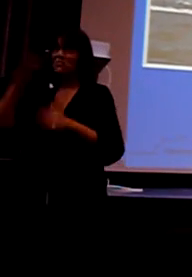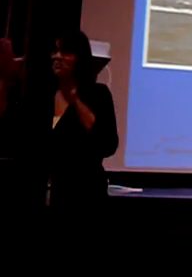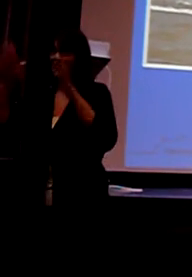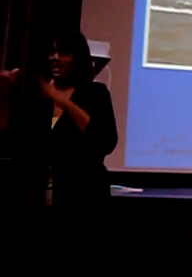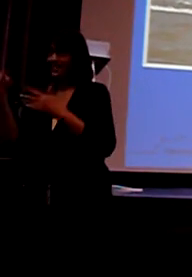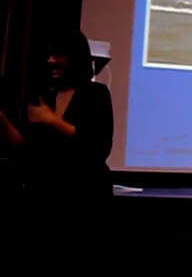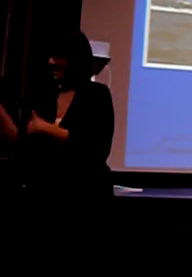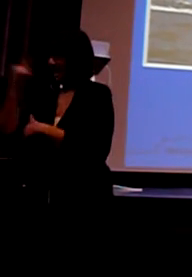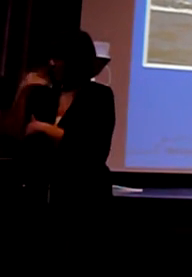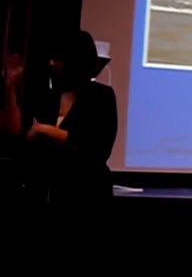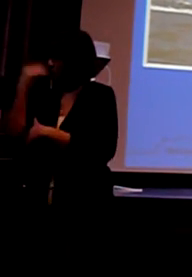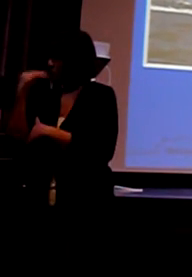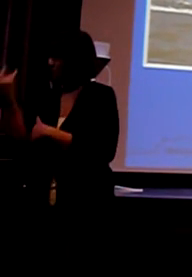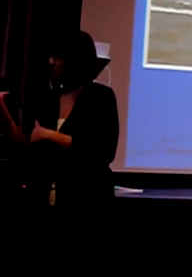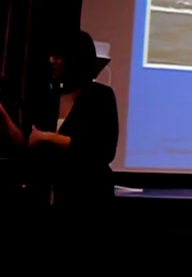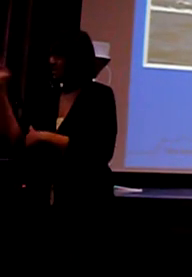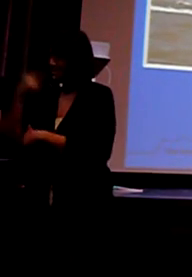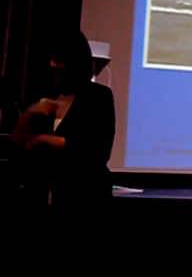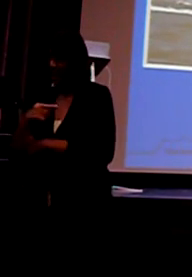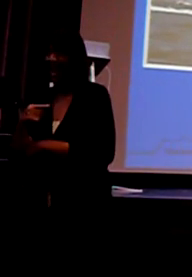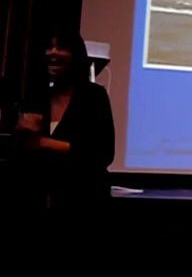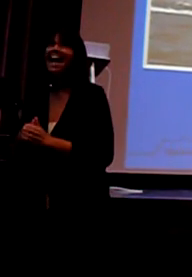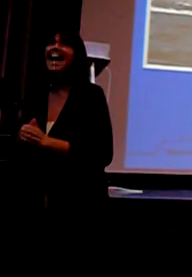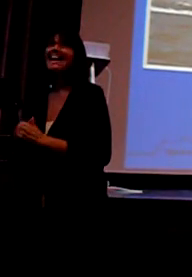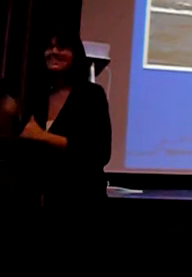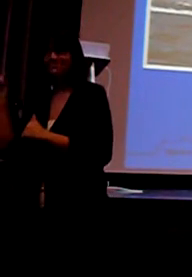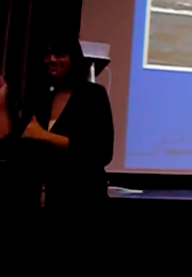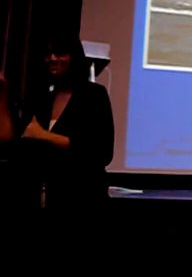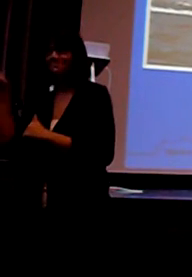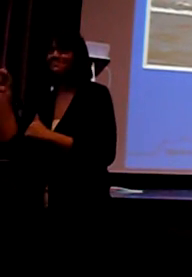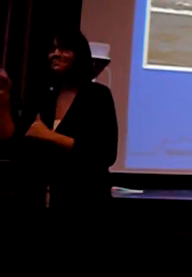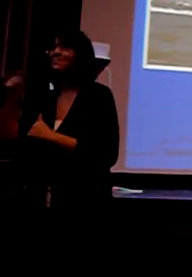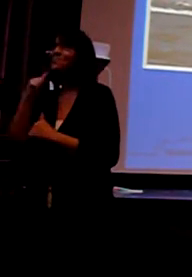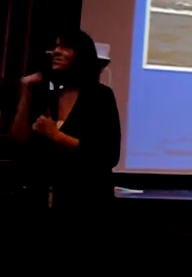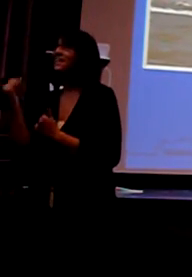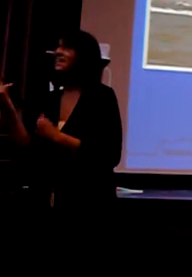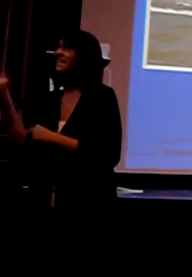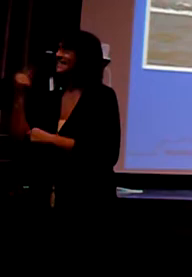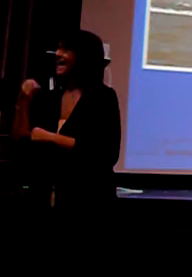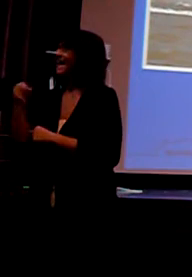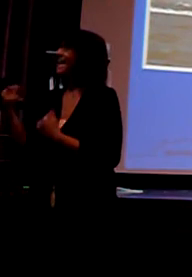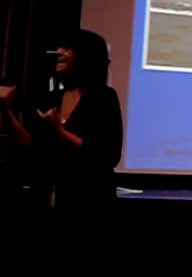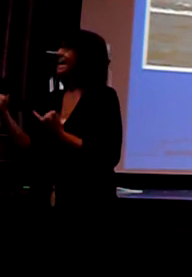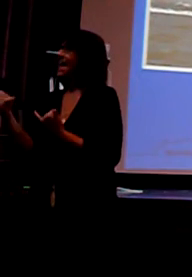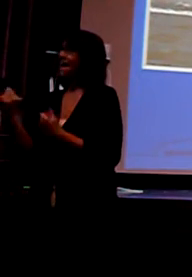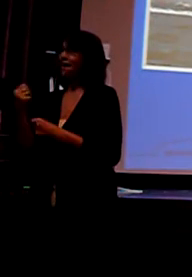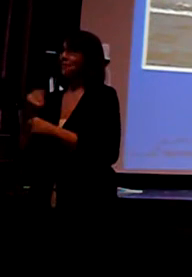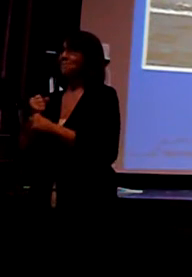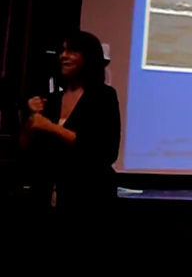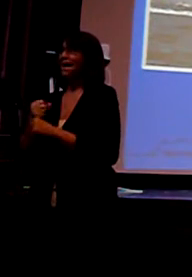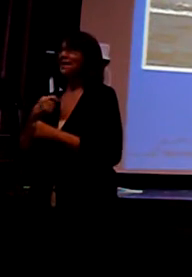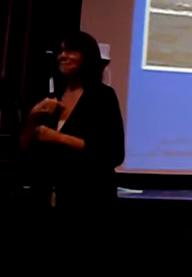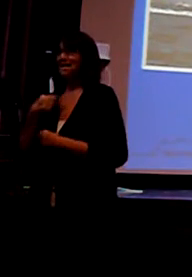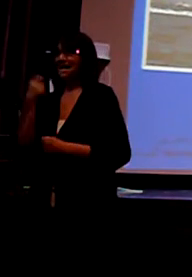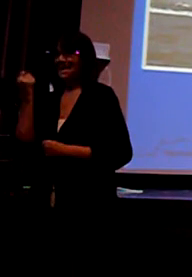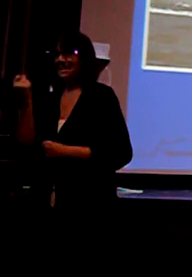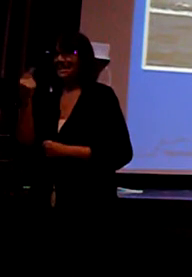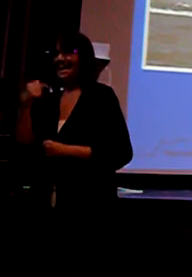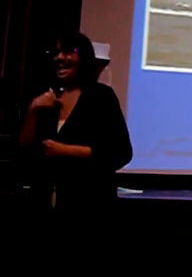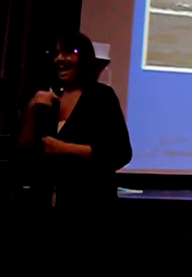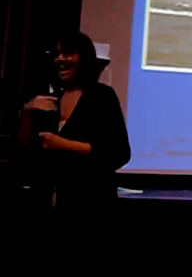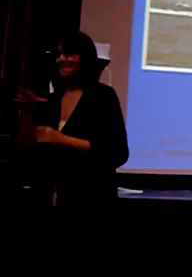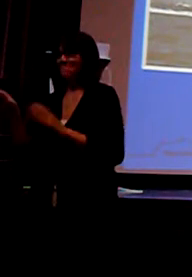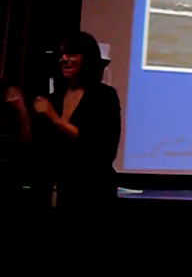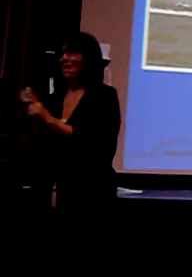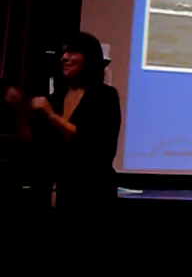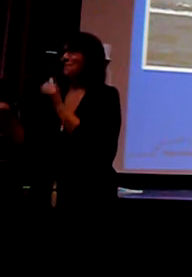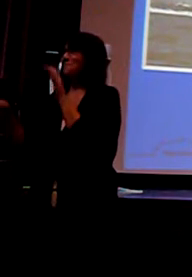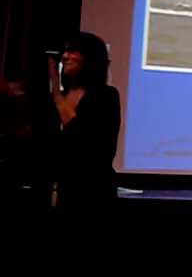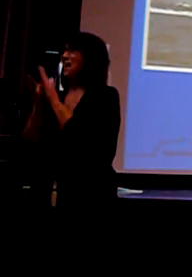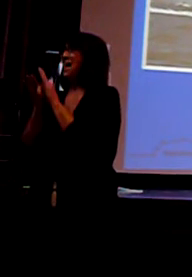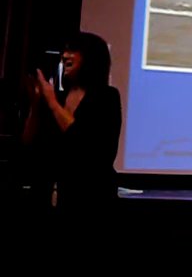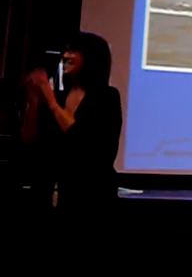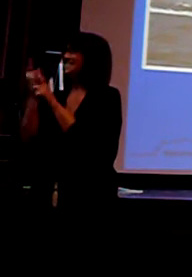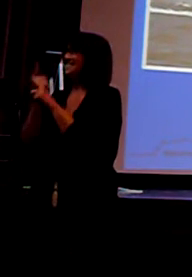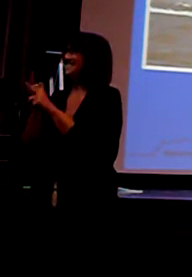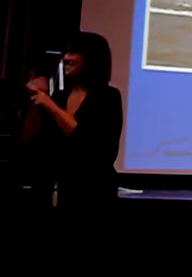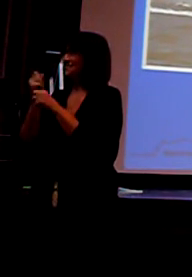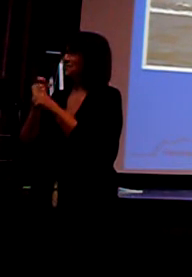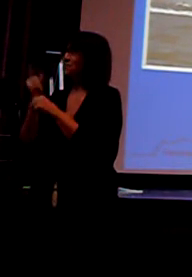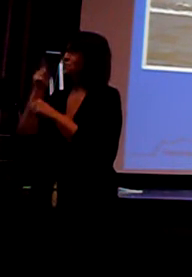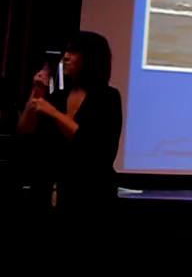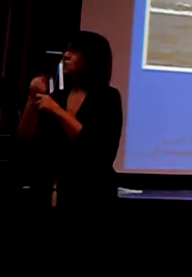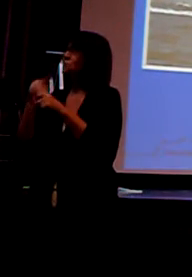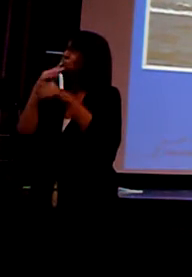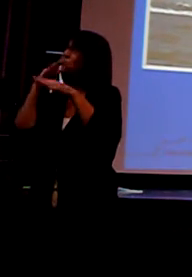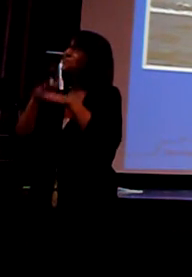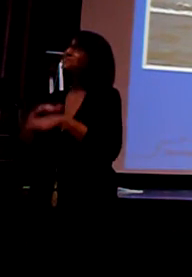fantastic day today. Yes. Yes, it is days like this that made me realize that I did the right choice so many years ago to go